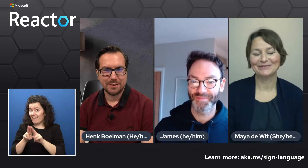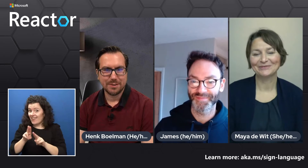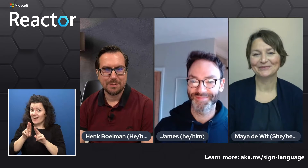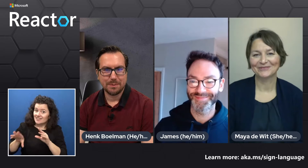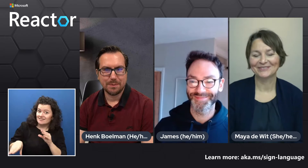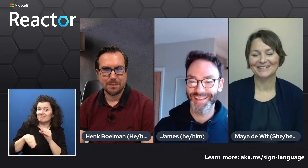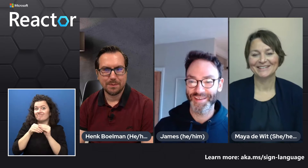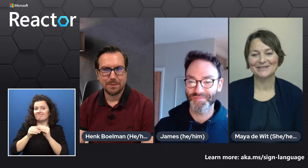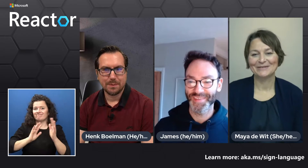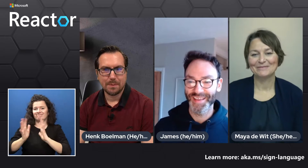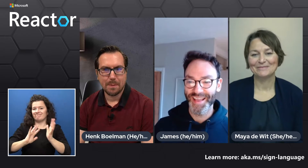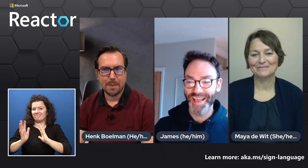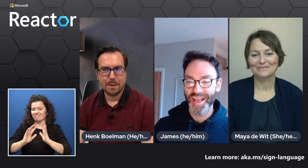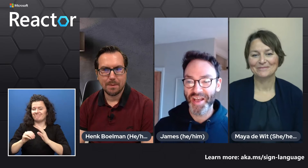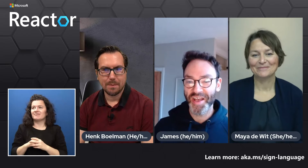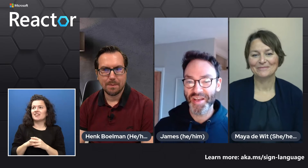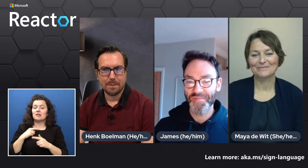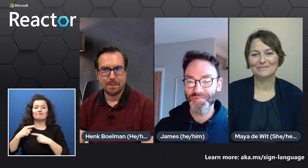Yeah. Yeah.